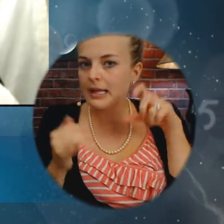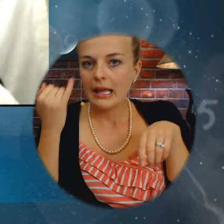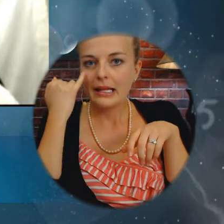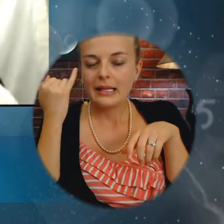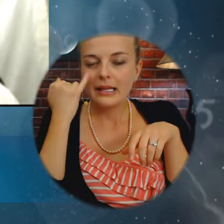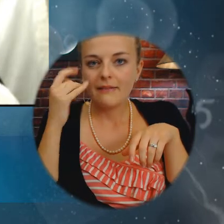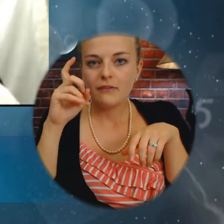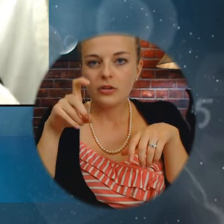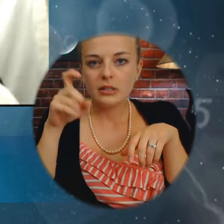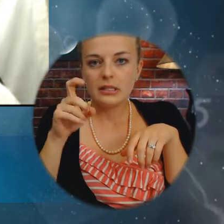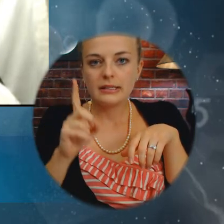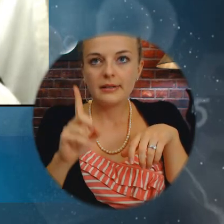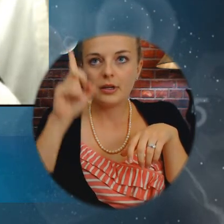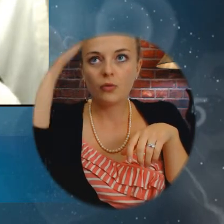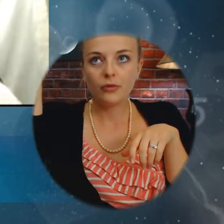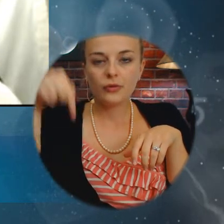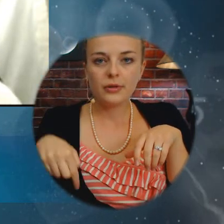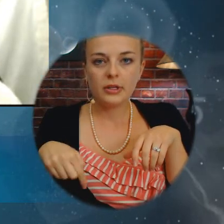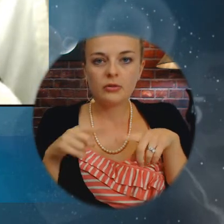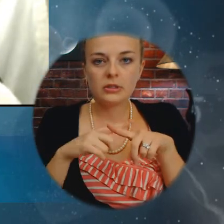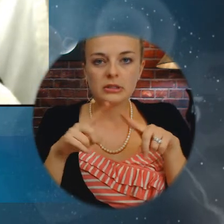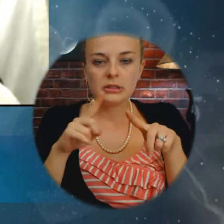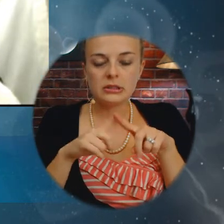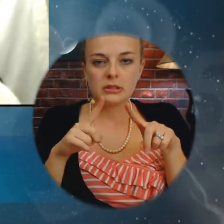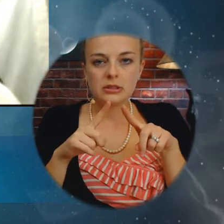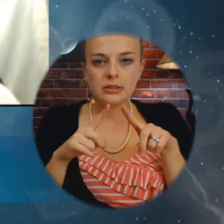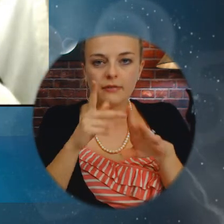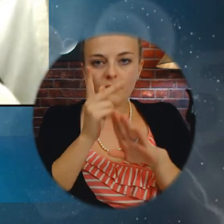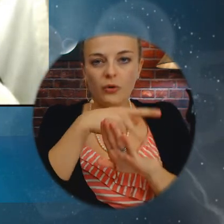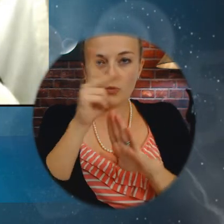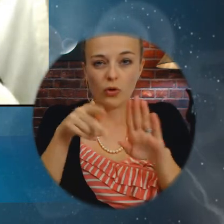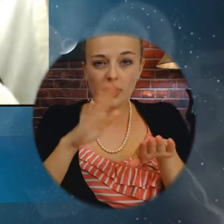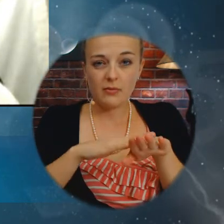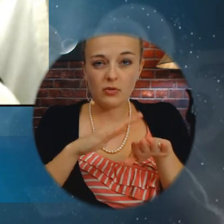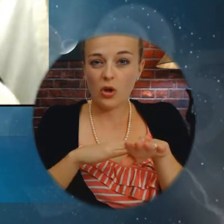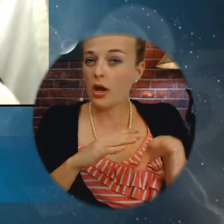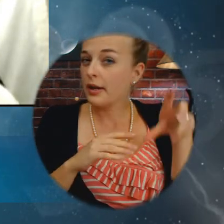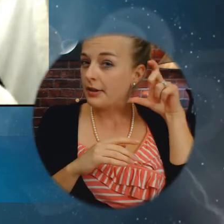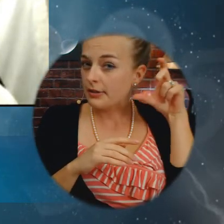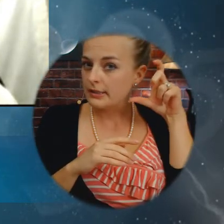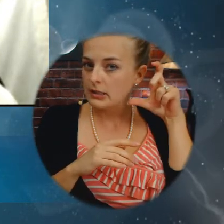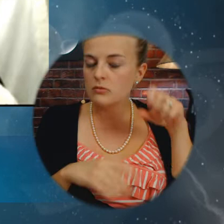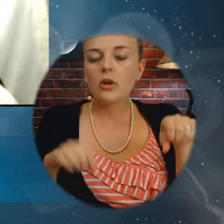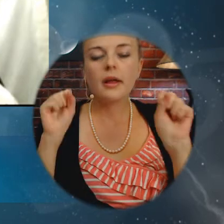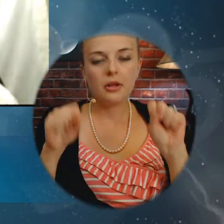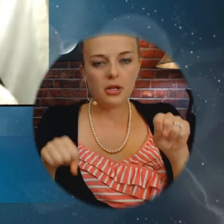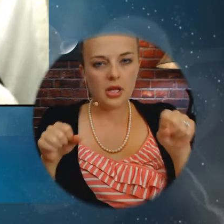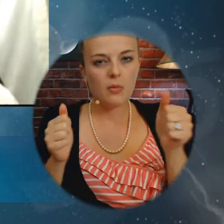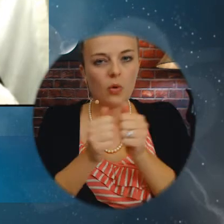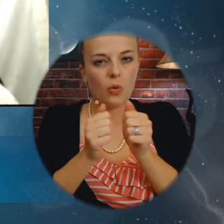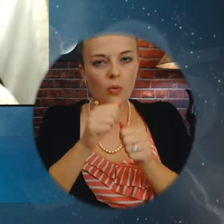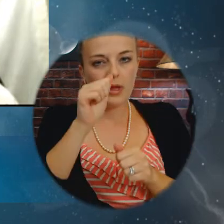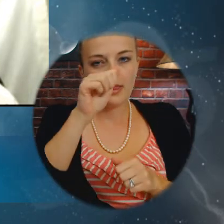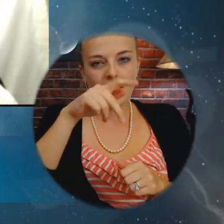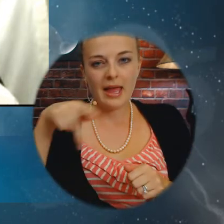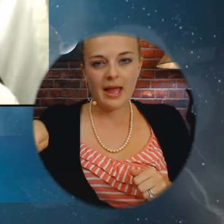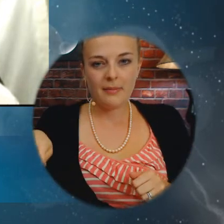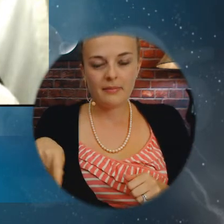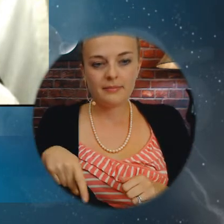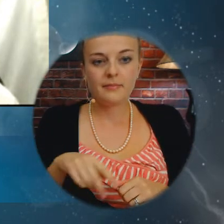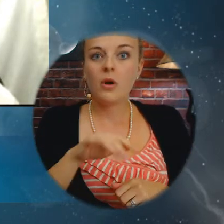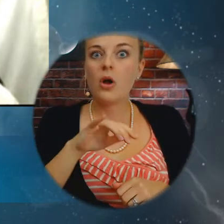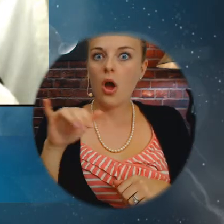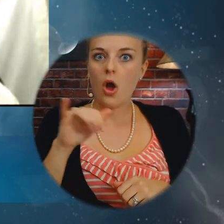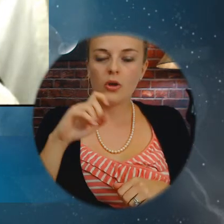treble and bass. You can have preset programs. This hearing instrument, even through the app, has a geotagging function. So